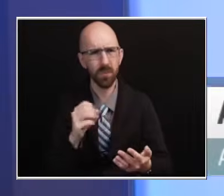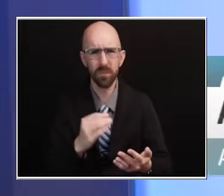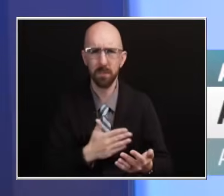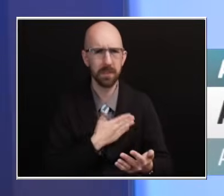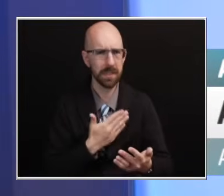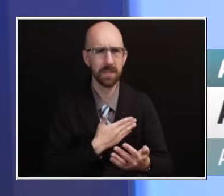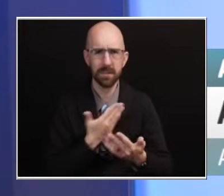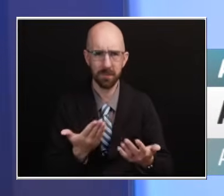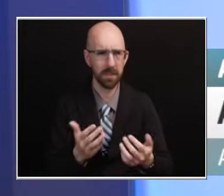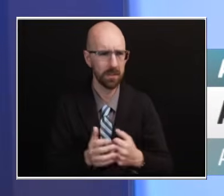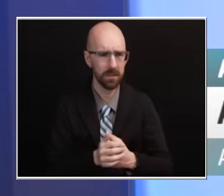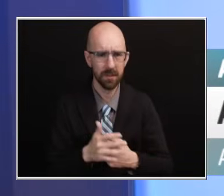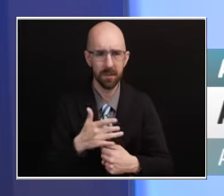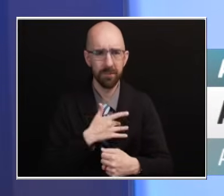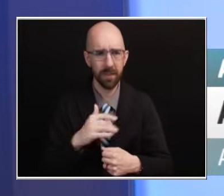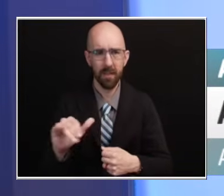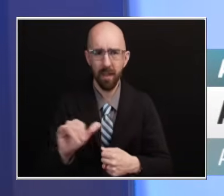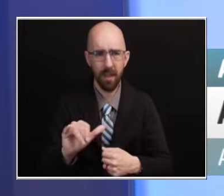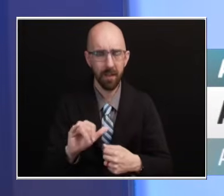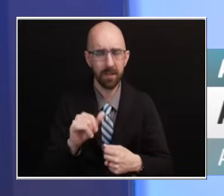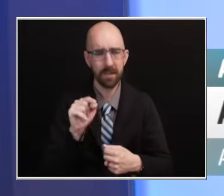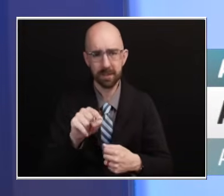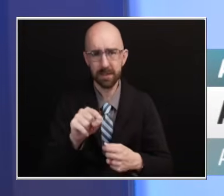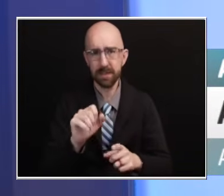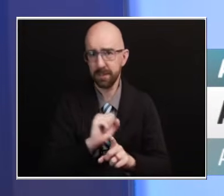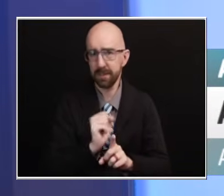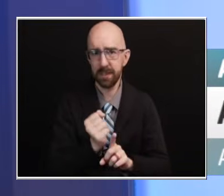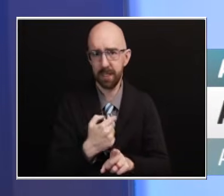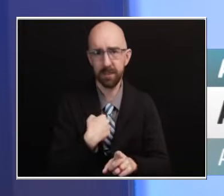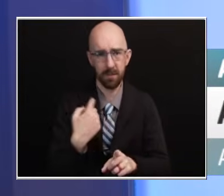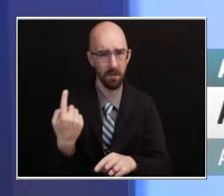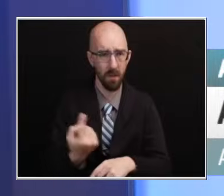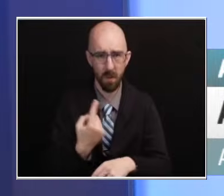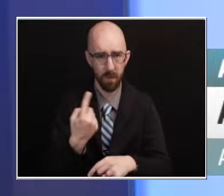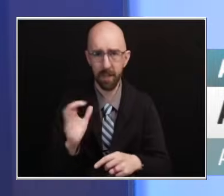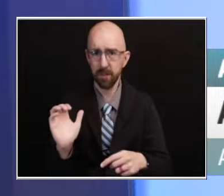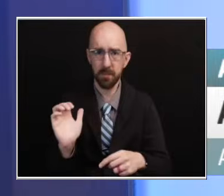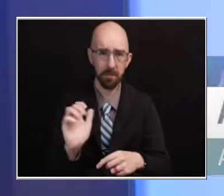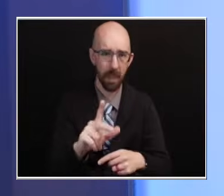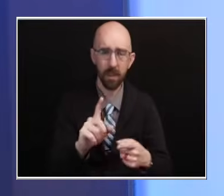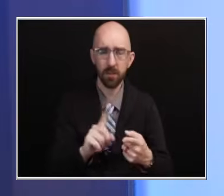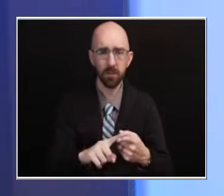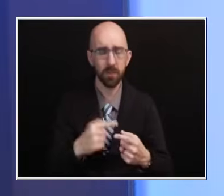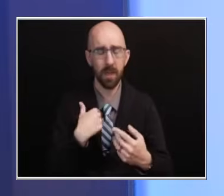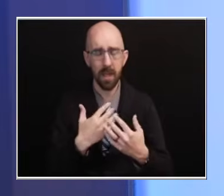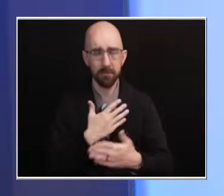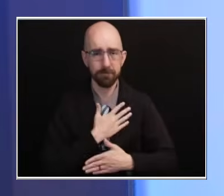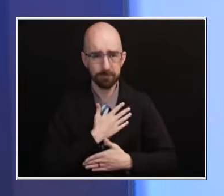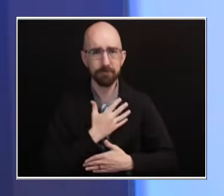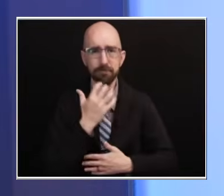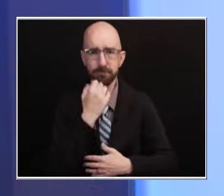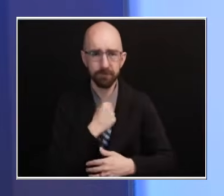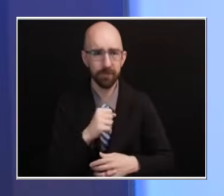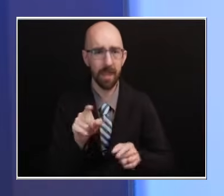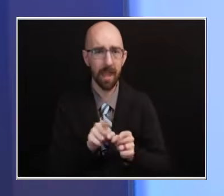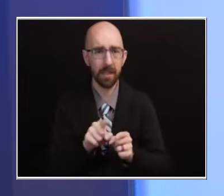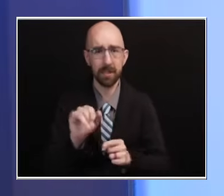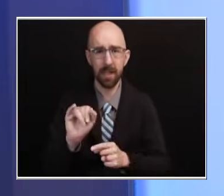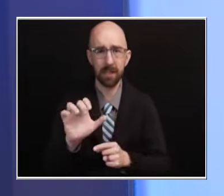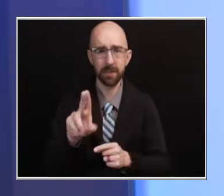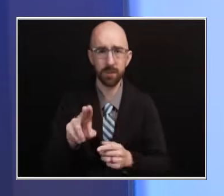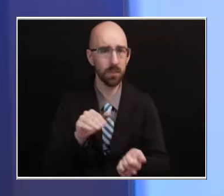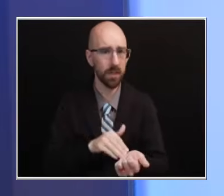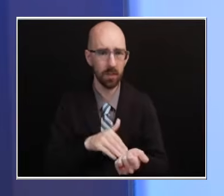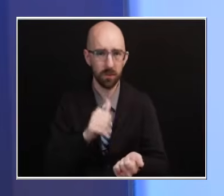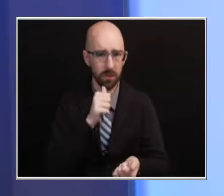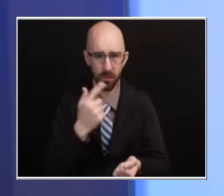like this is the case that I always come back on and hold close to me, and as an ICU doctor, we don't always have